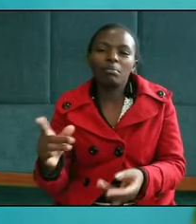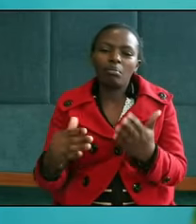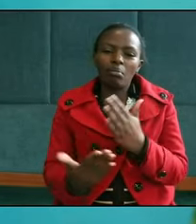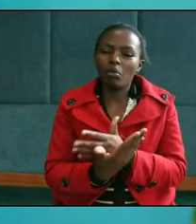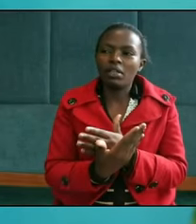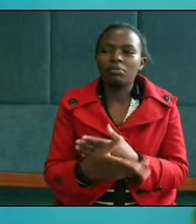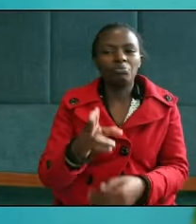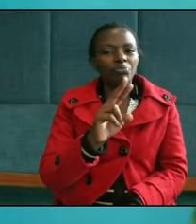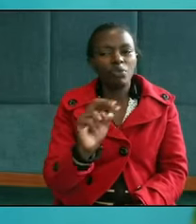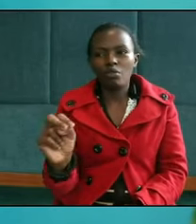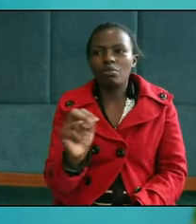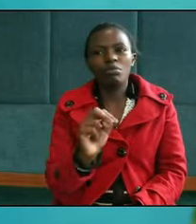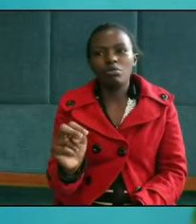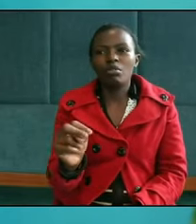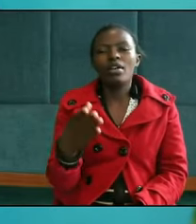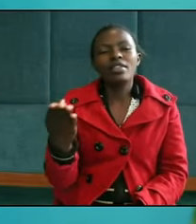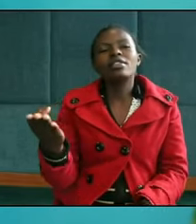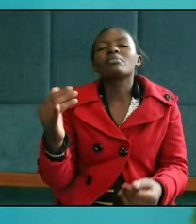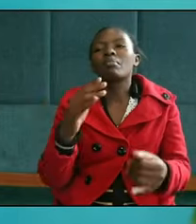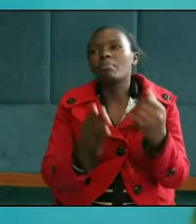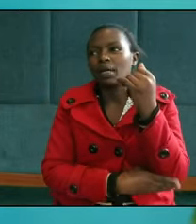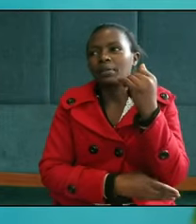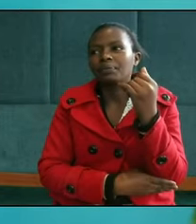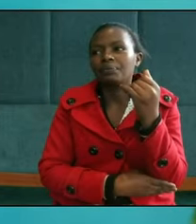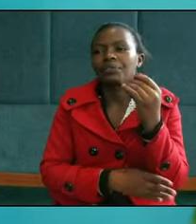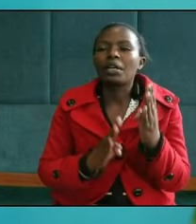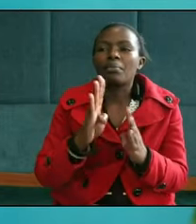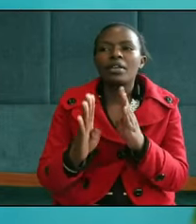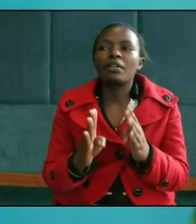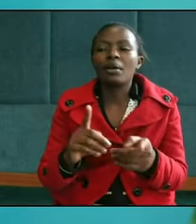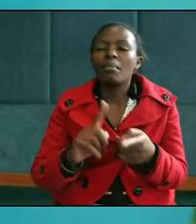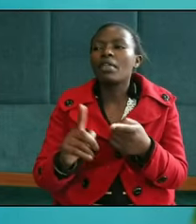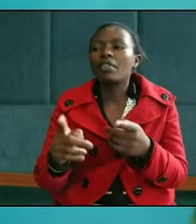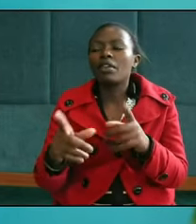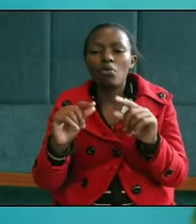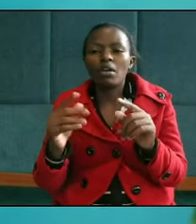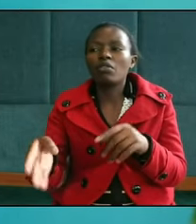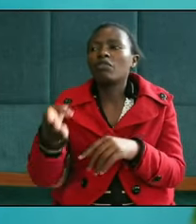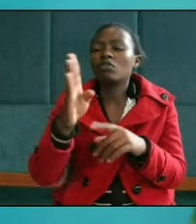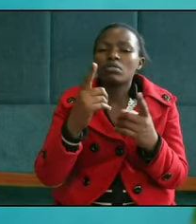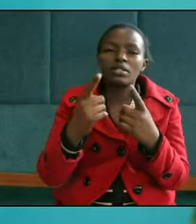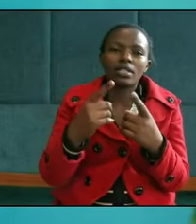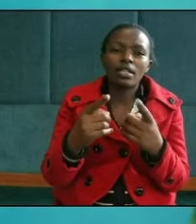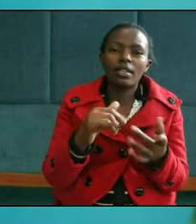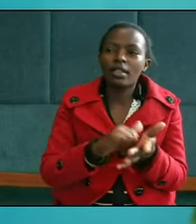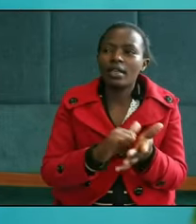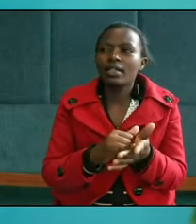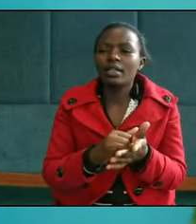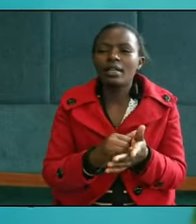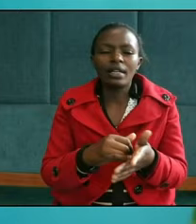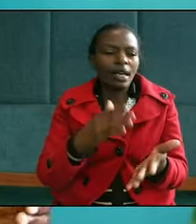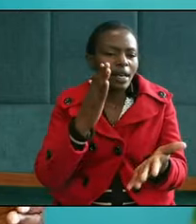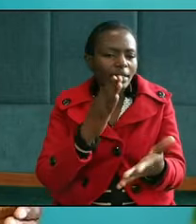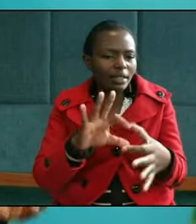The word of God is saying, unless we sit together unless the members